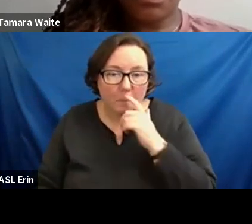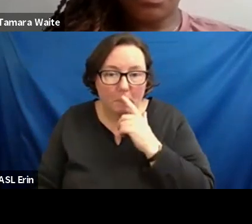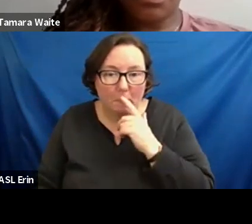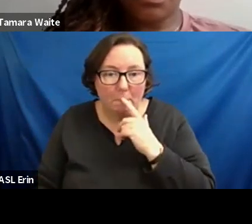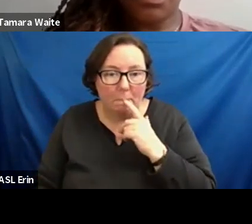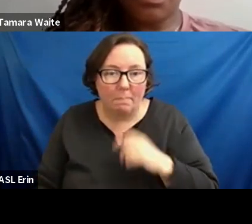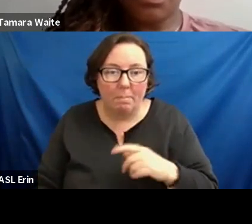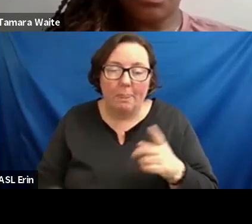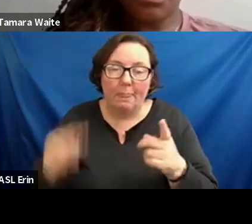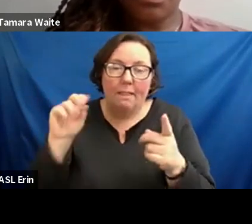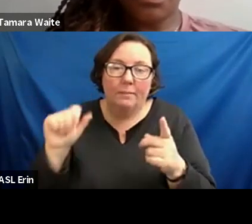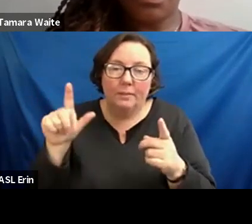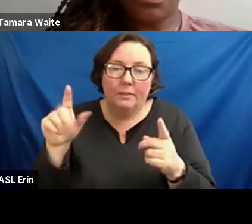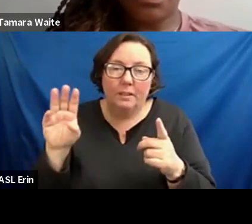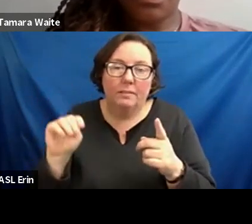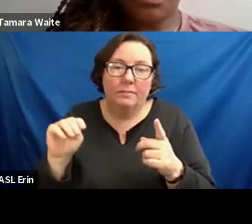Ms. Lum?